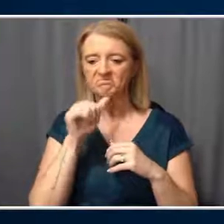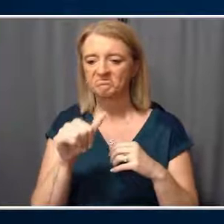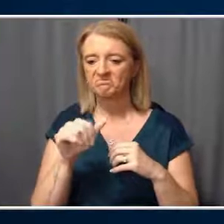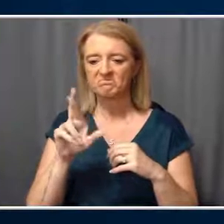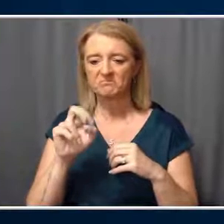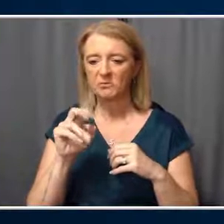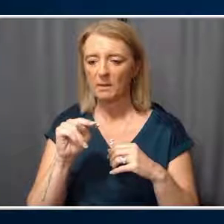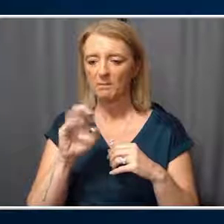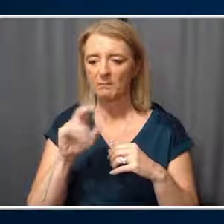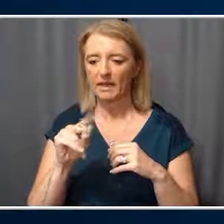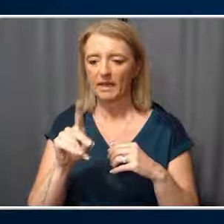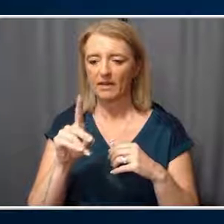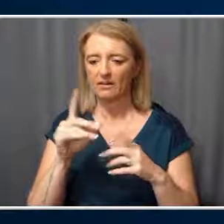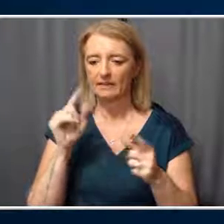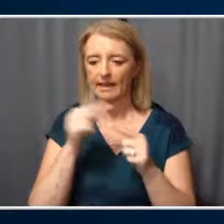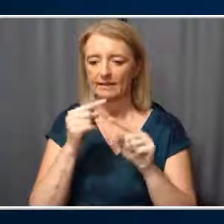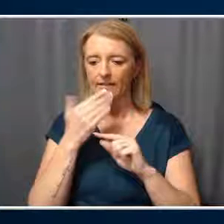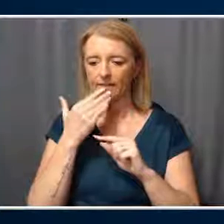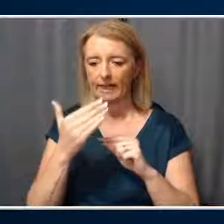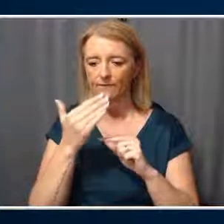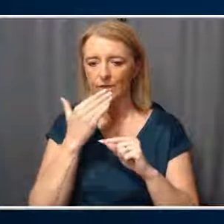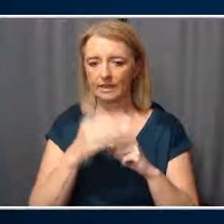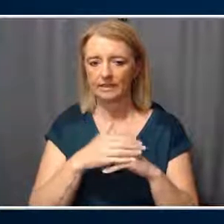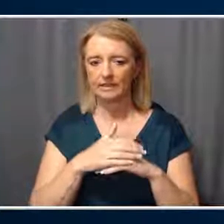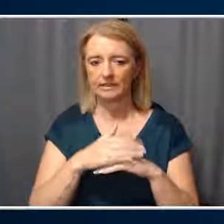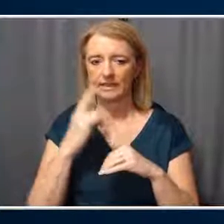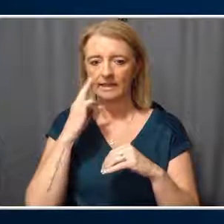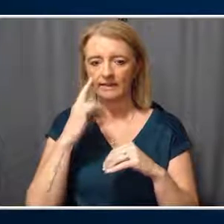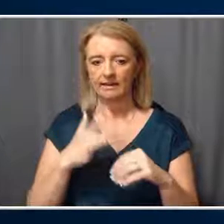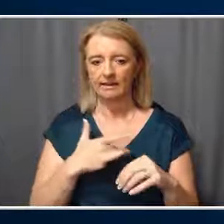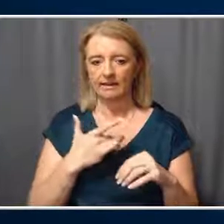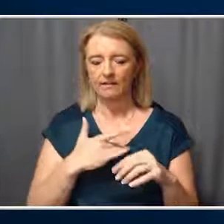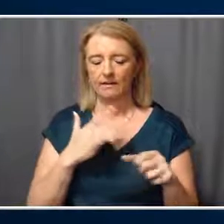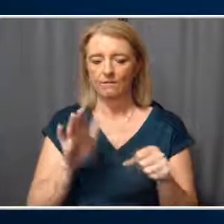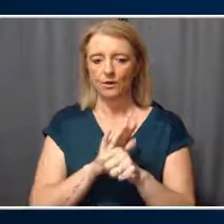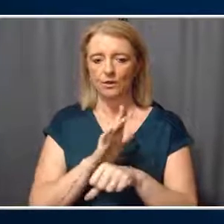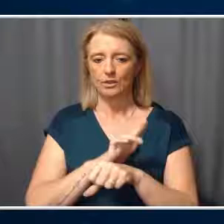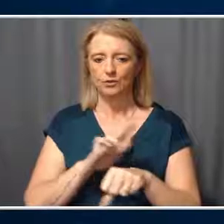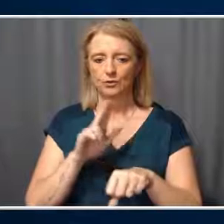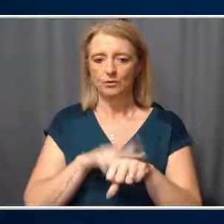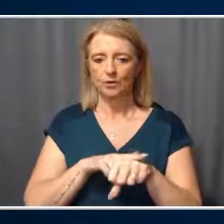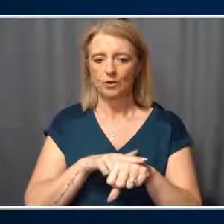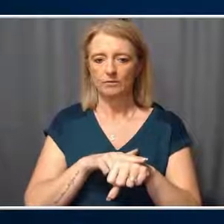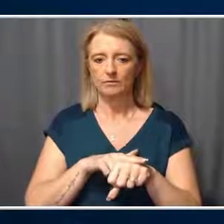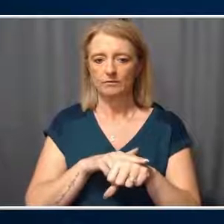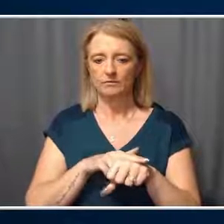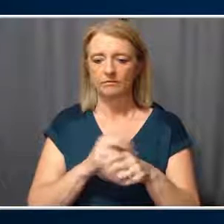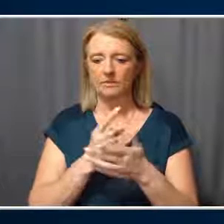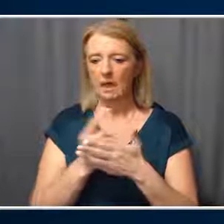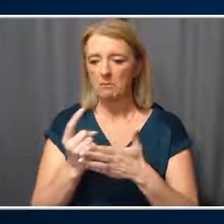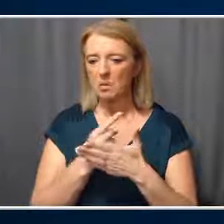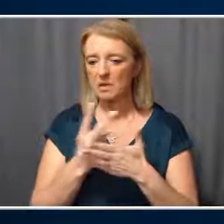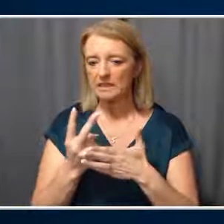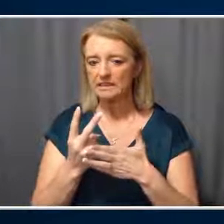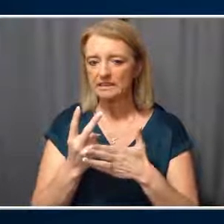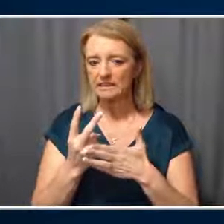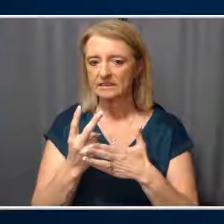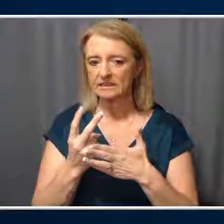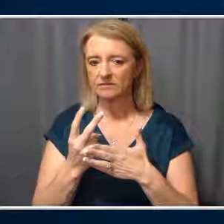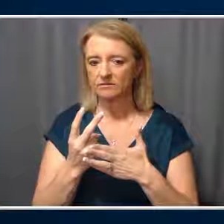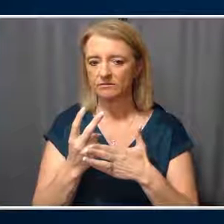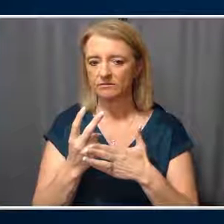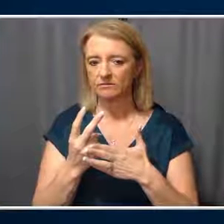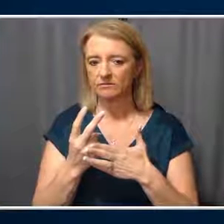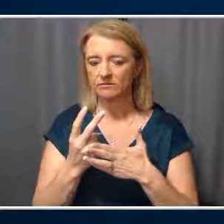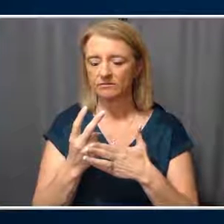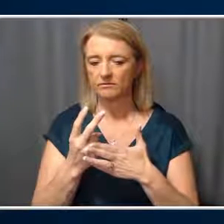much screen time, and I did give myself a hell of a headache, but a hell of a migraine. But you know, I recognized that and then made a